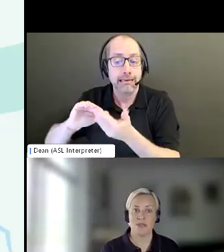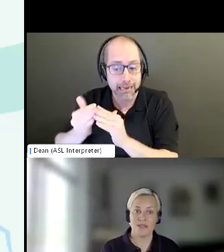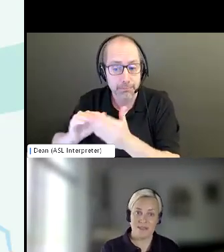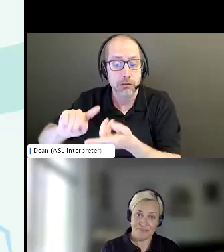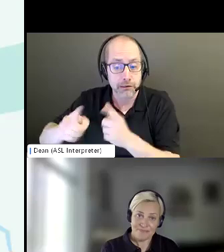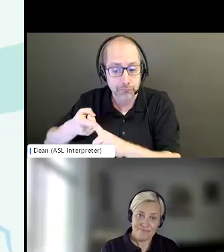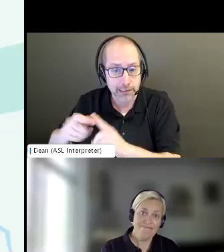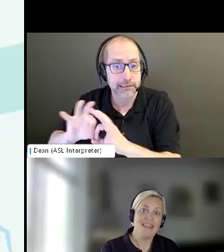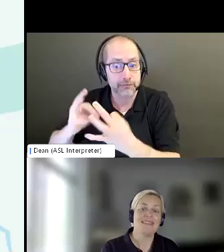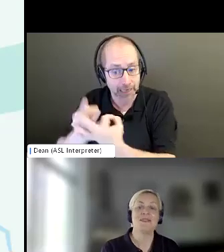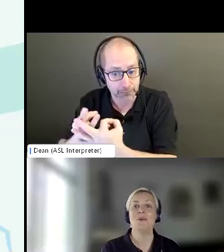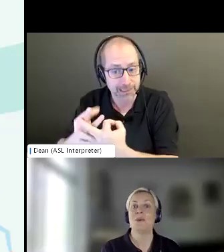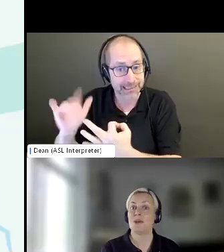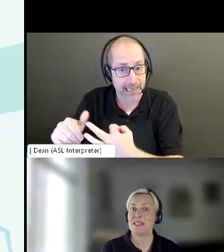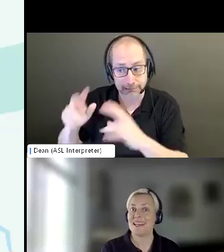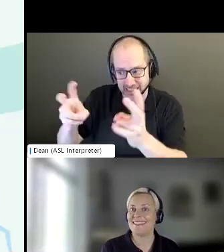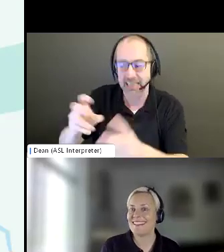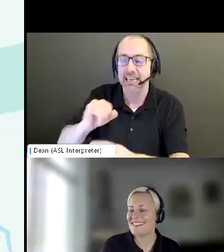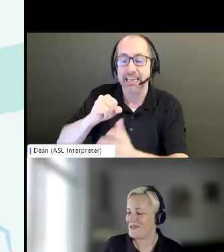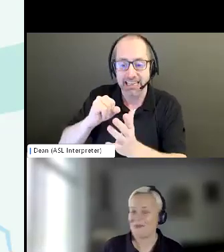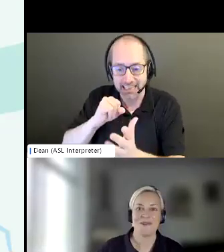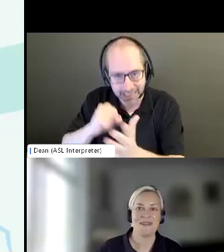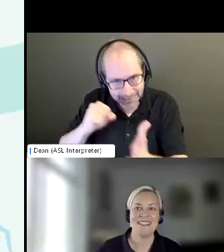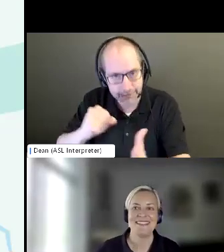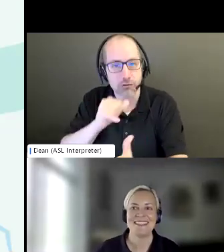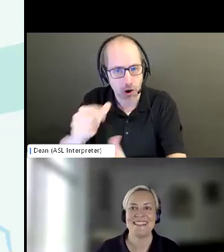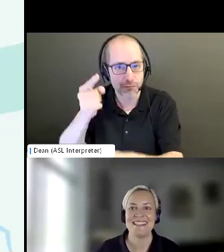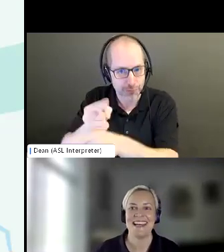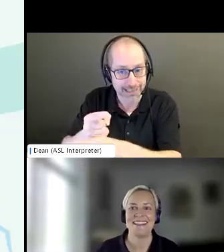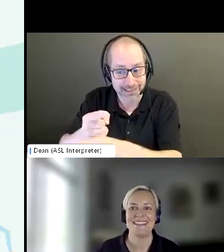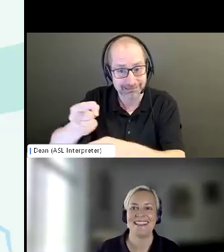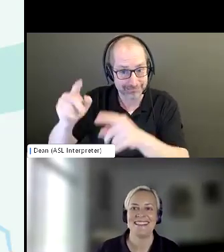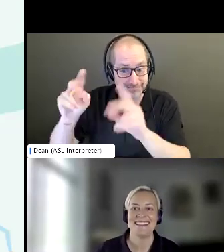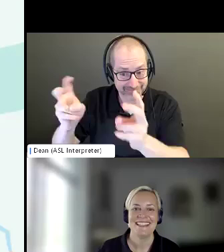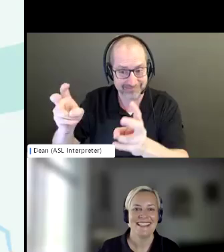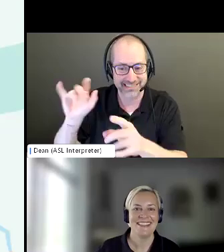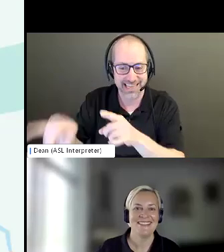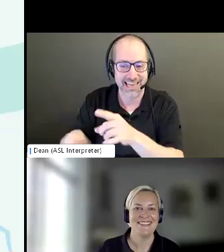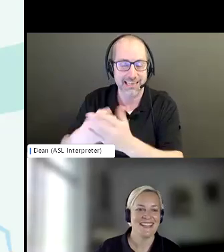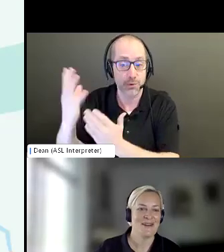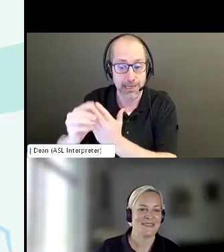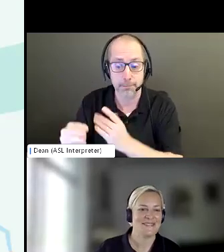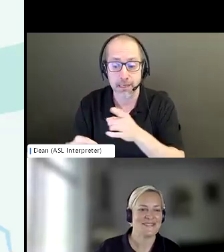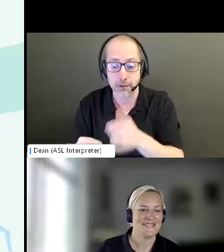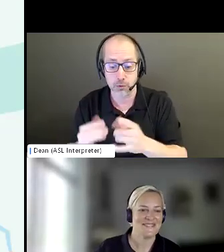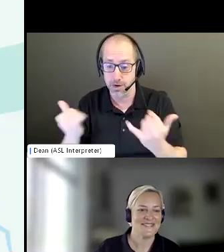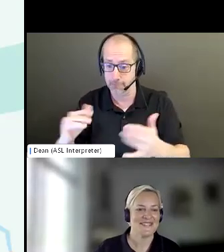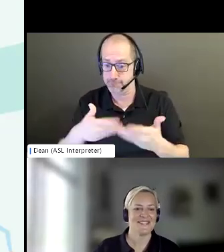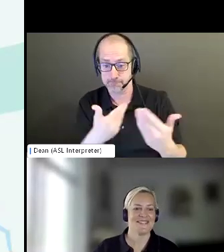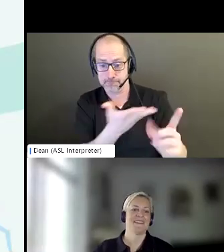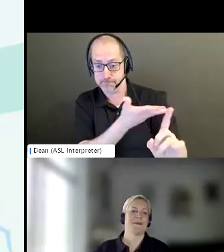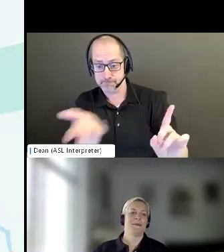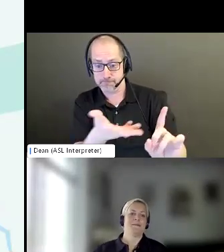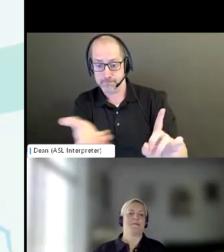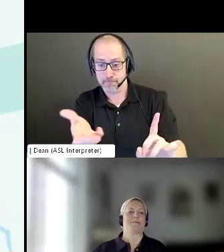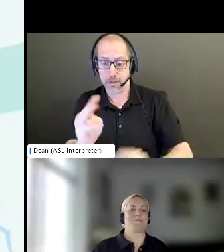Older Adults. So Margaret, I think if you are ready to take us in, I'll let you take over. Thank